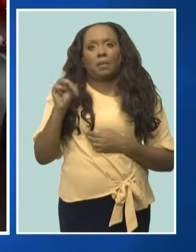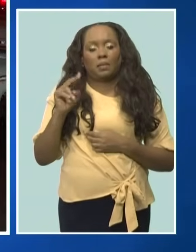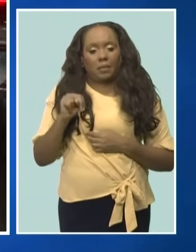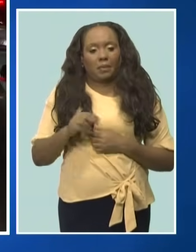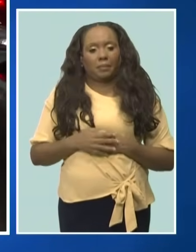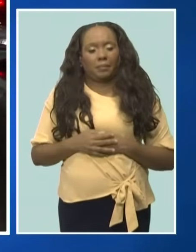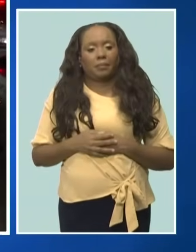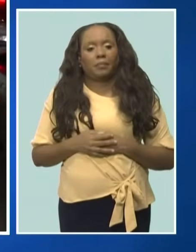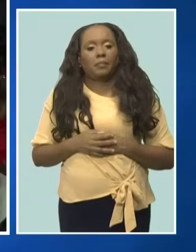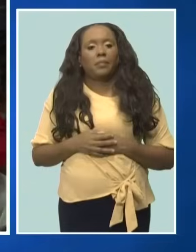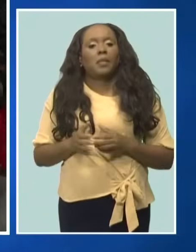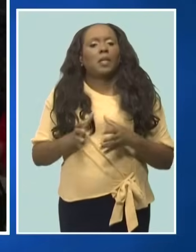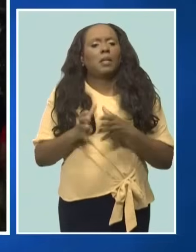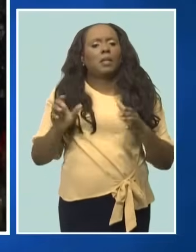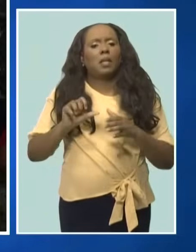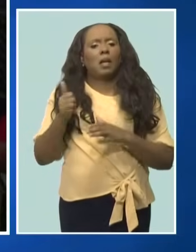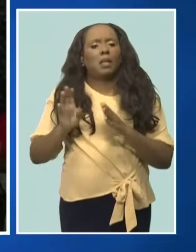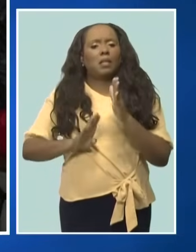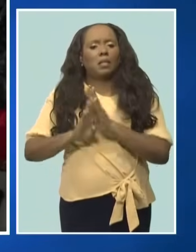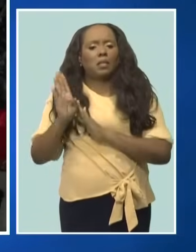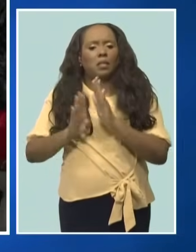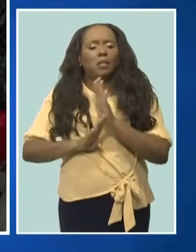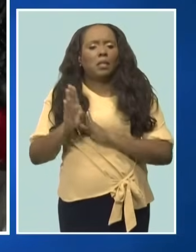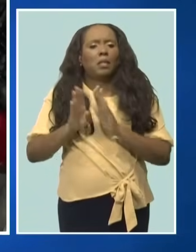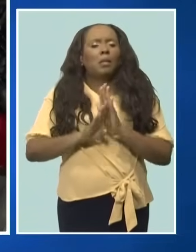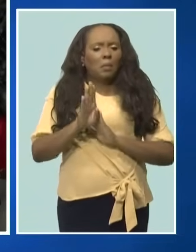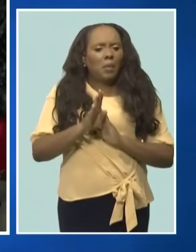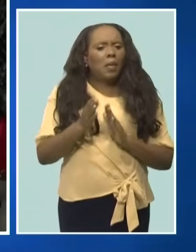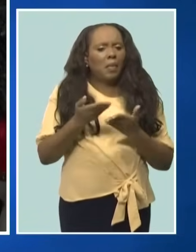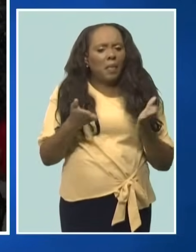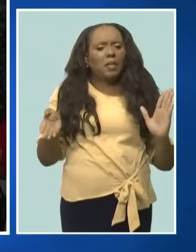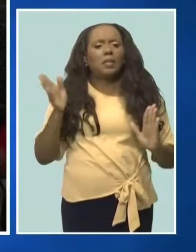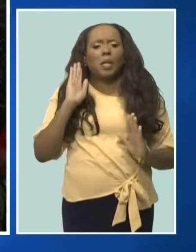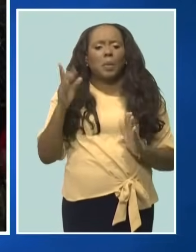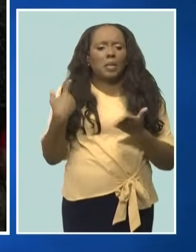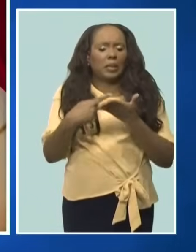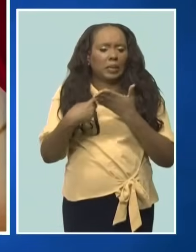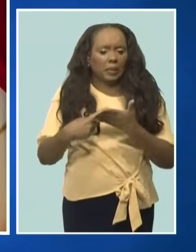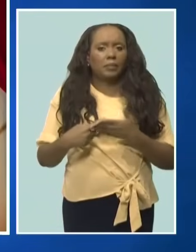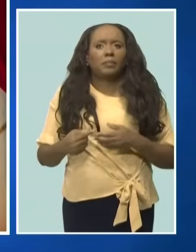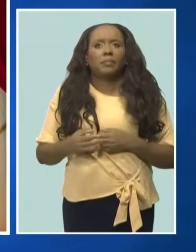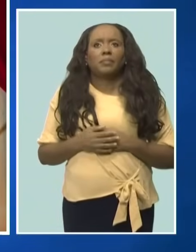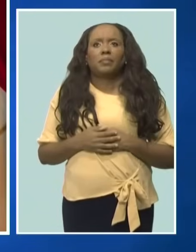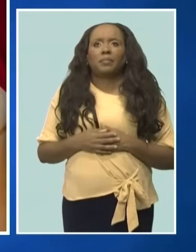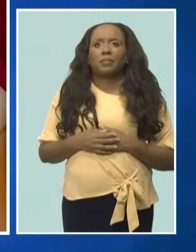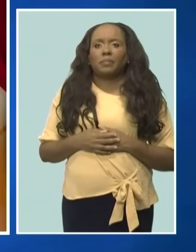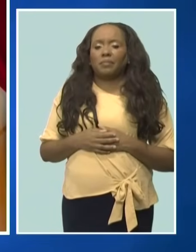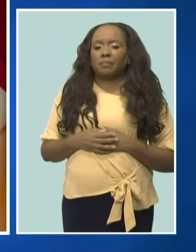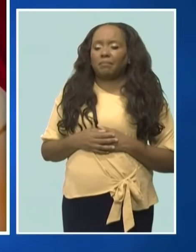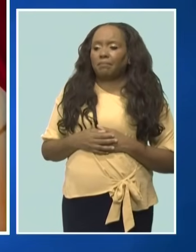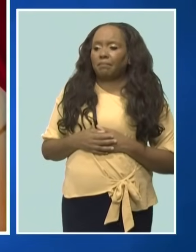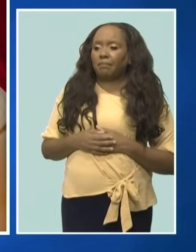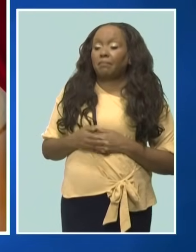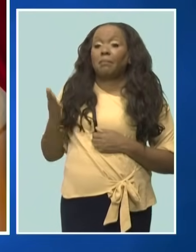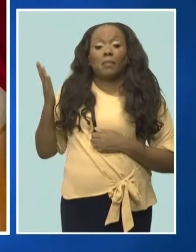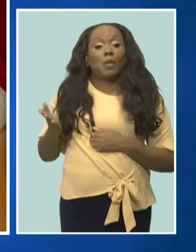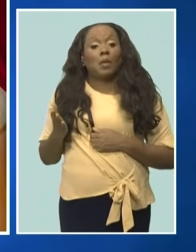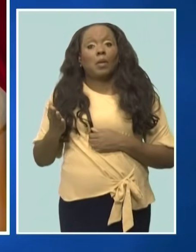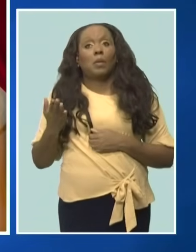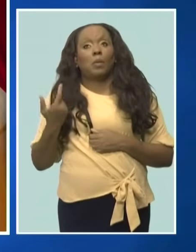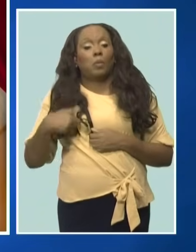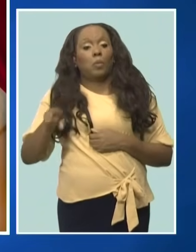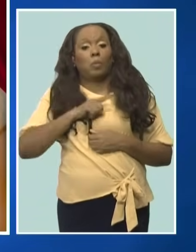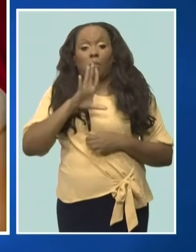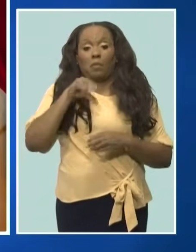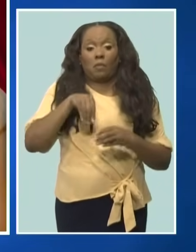are a number of other development areas that will be addressed. And in spite of being in an IMF program, we